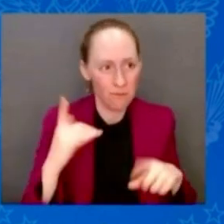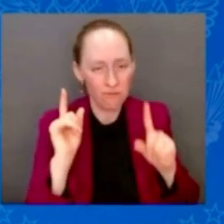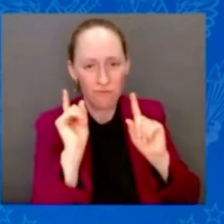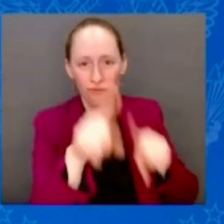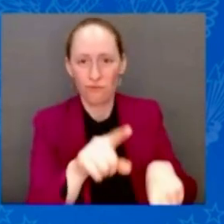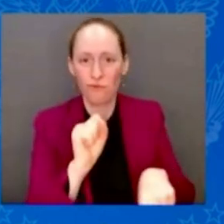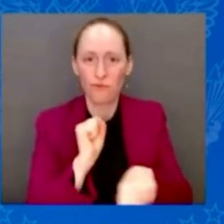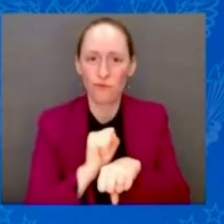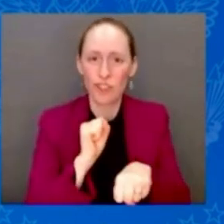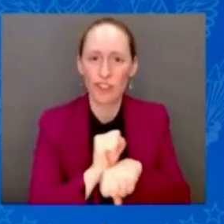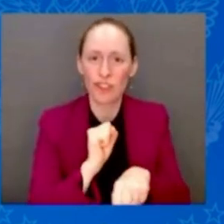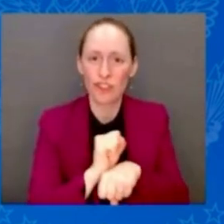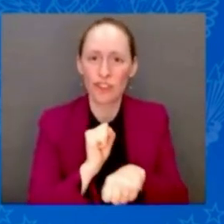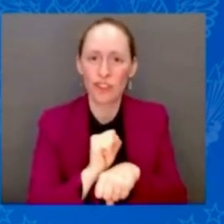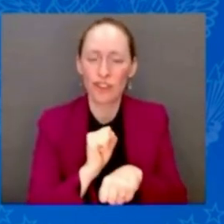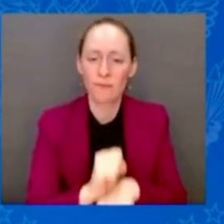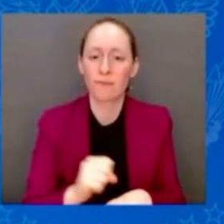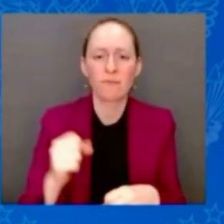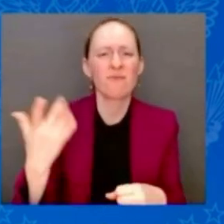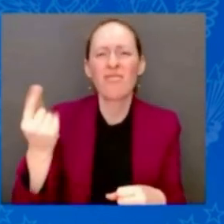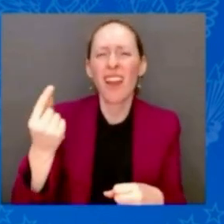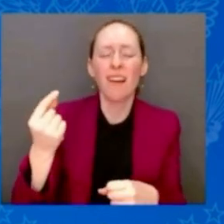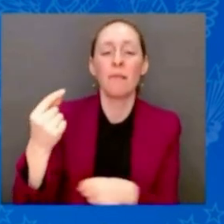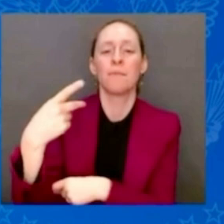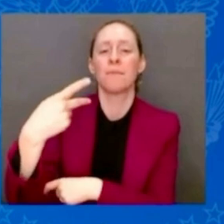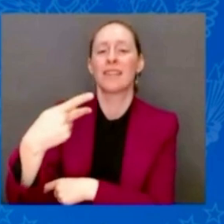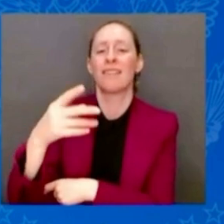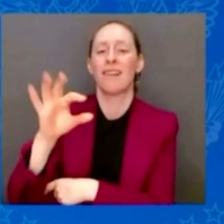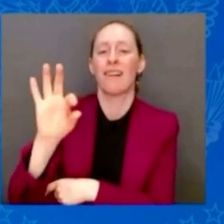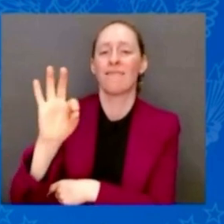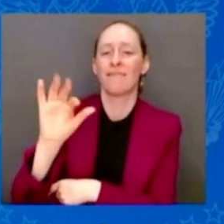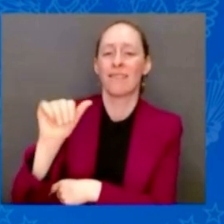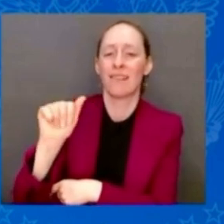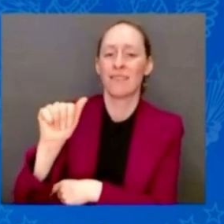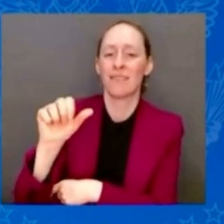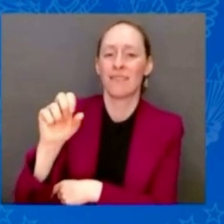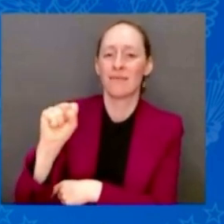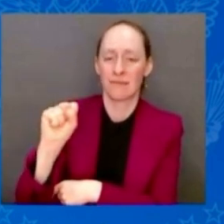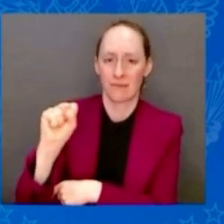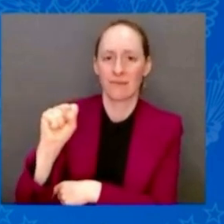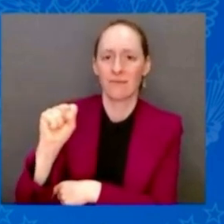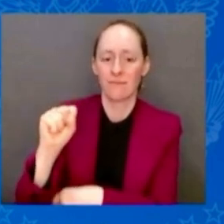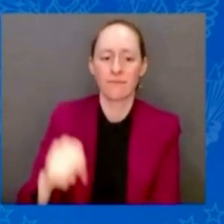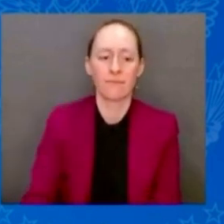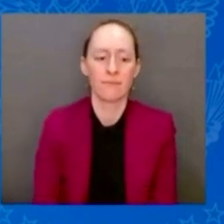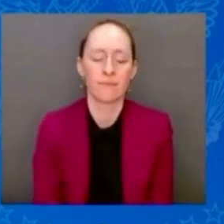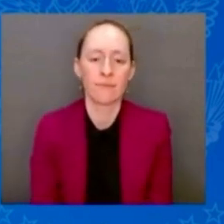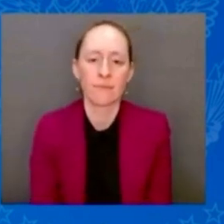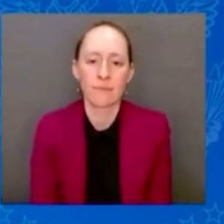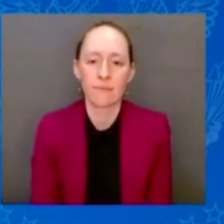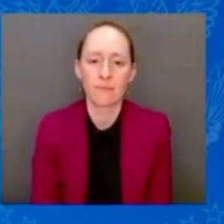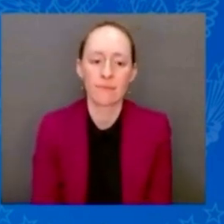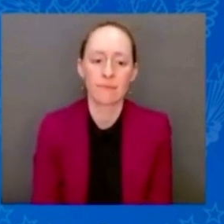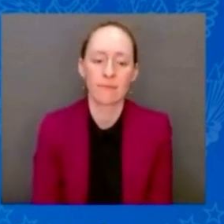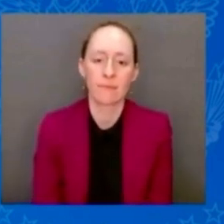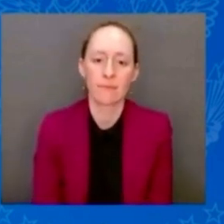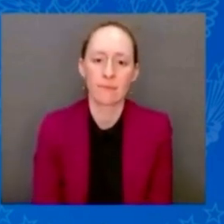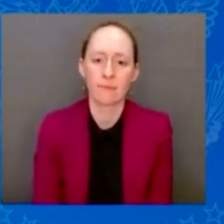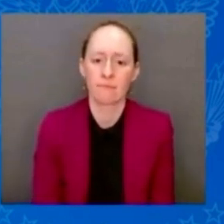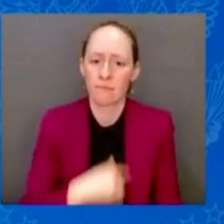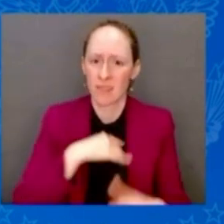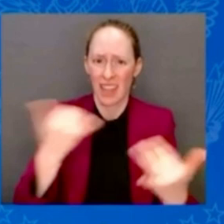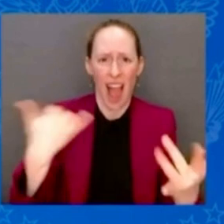to mitigate it. We banned the Department of Defense from buying gear that contains PFAS as soon as it is alternative is